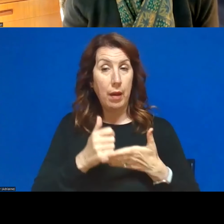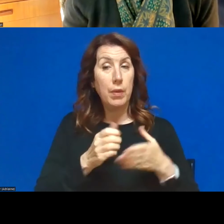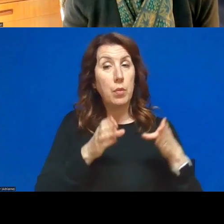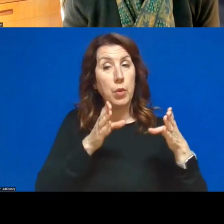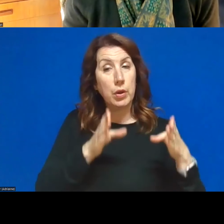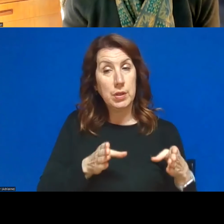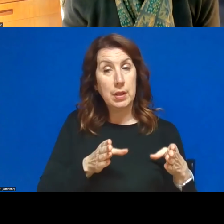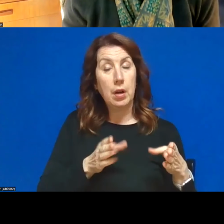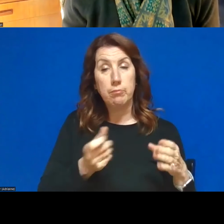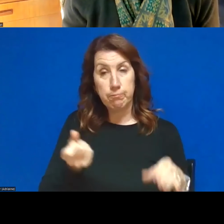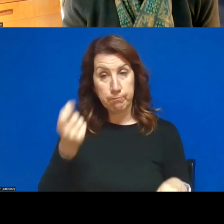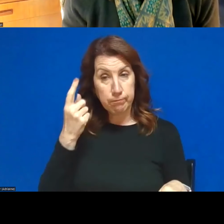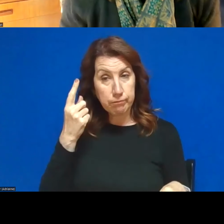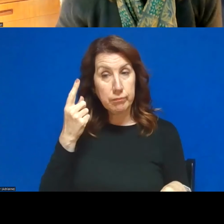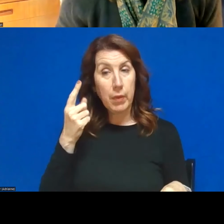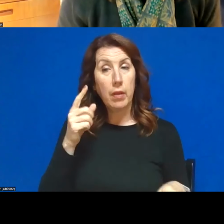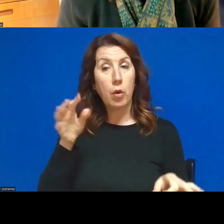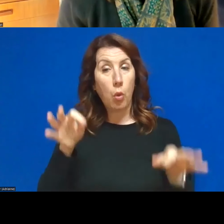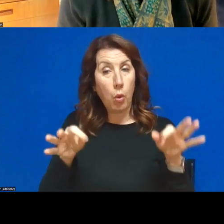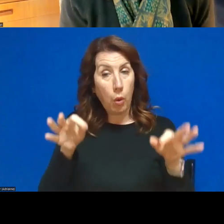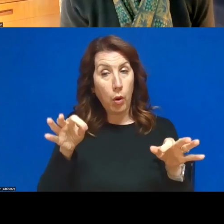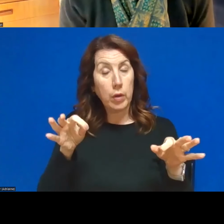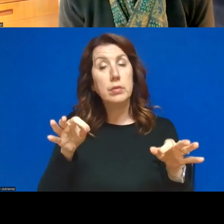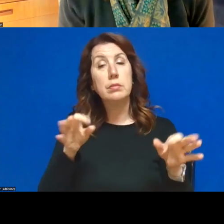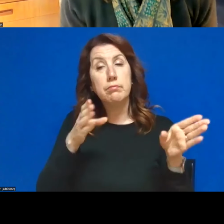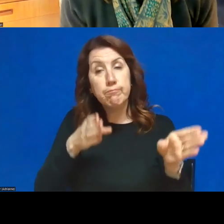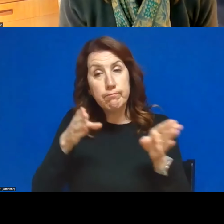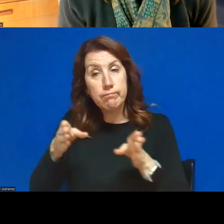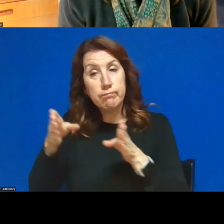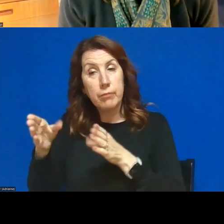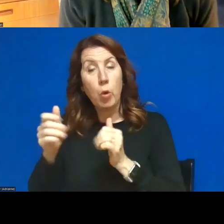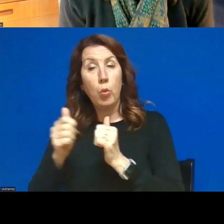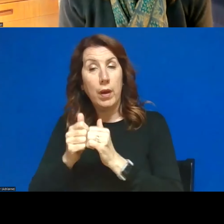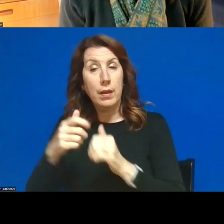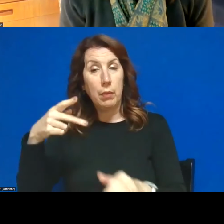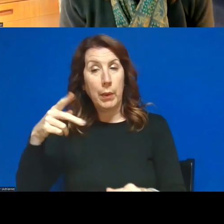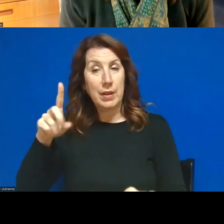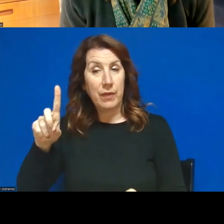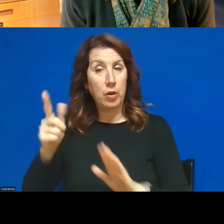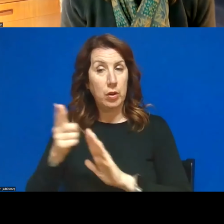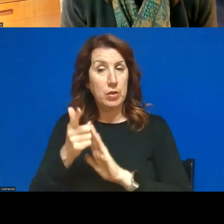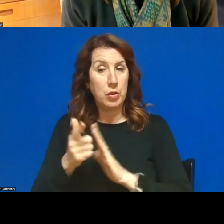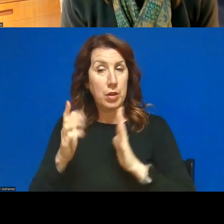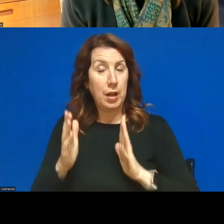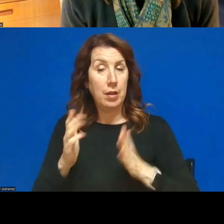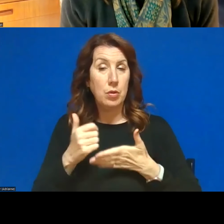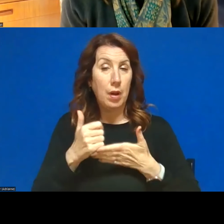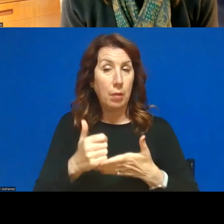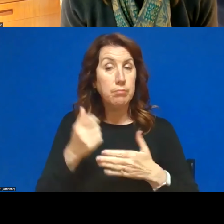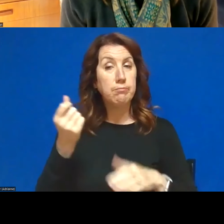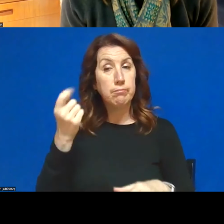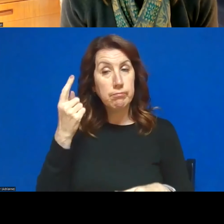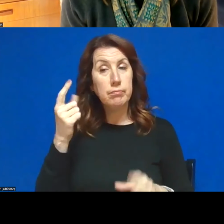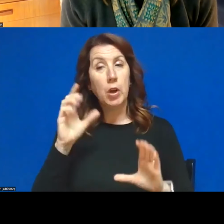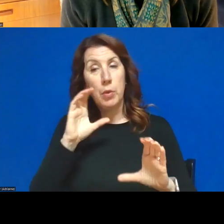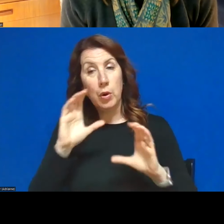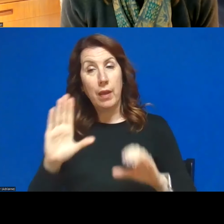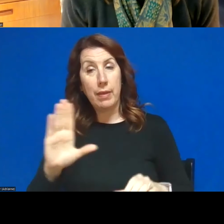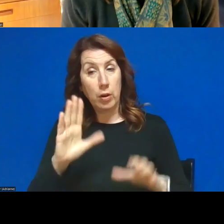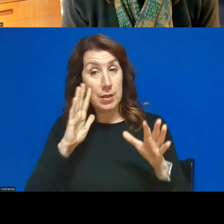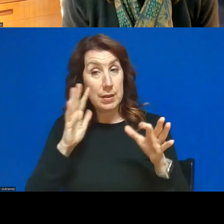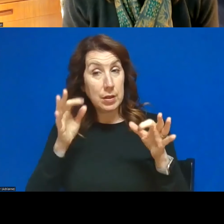individual understand the care court pathway alongside the public defender, to help the participant to understand, consider, and communicate their